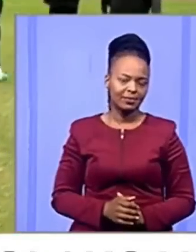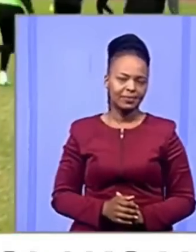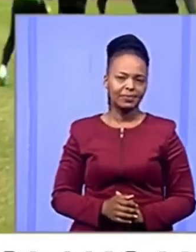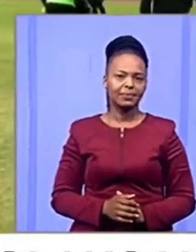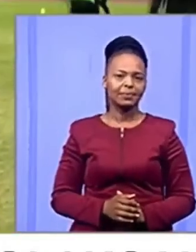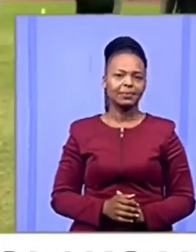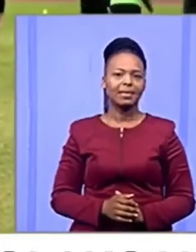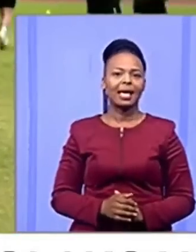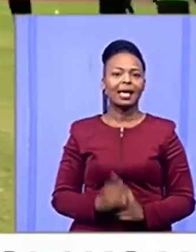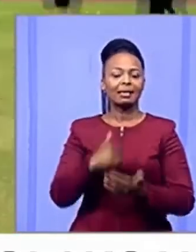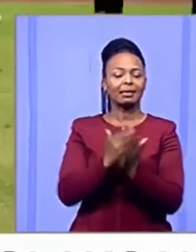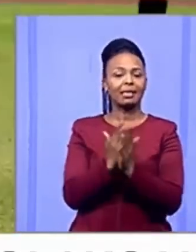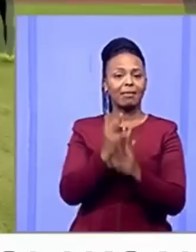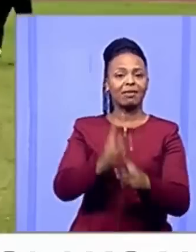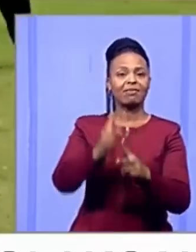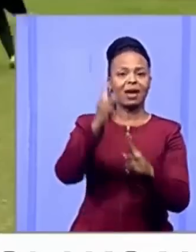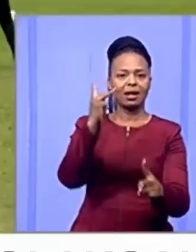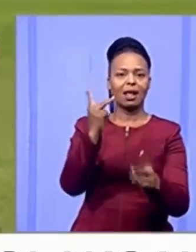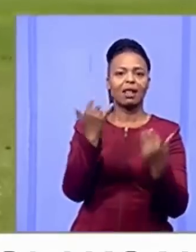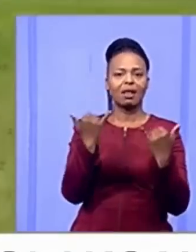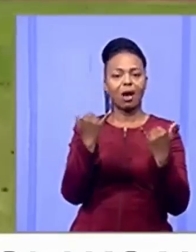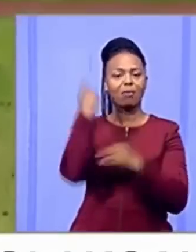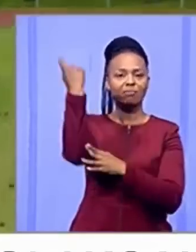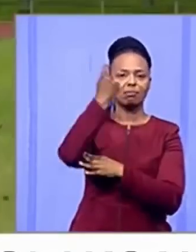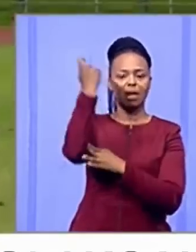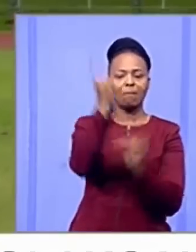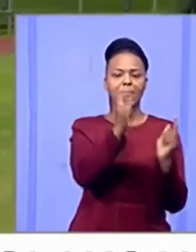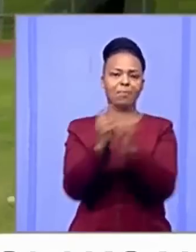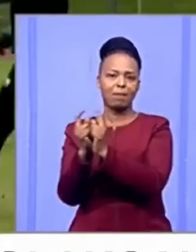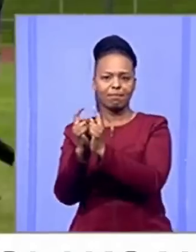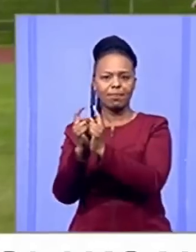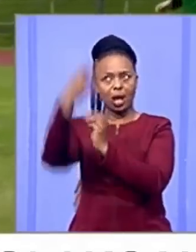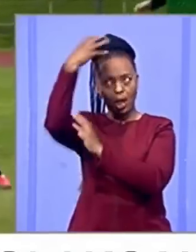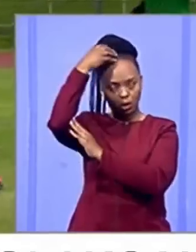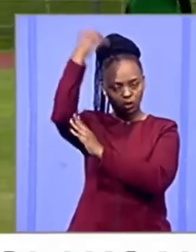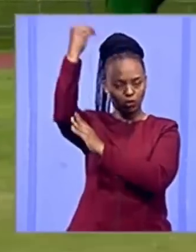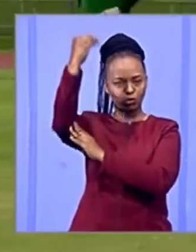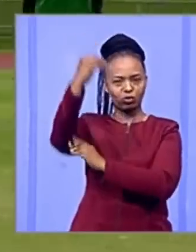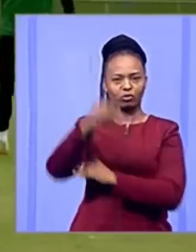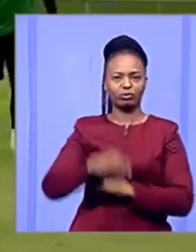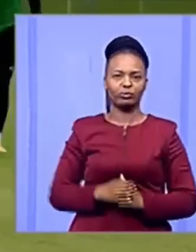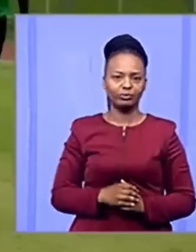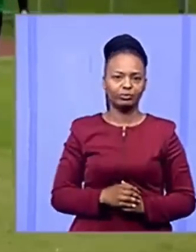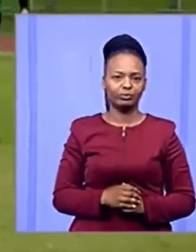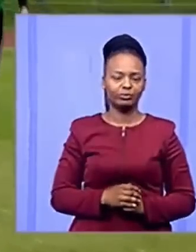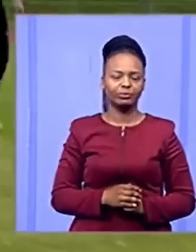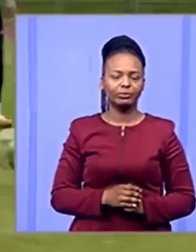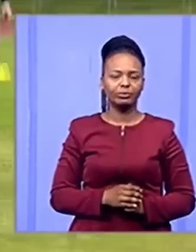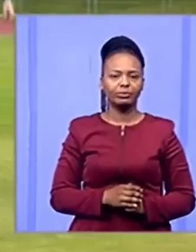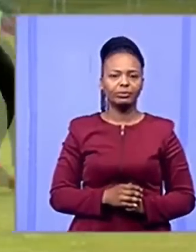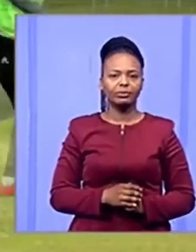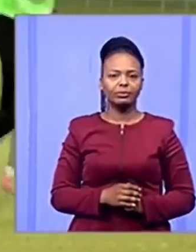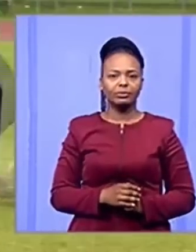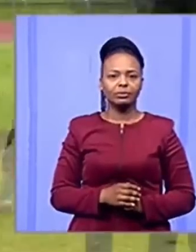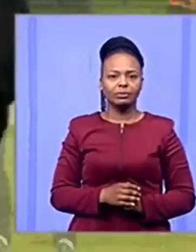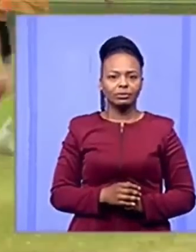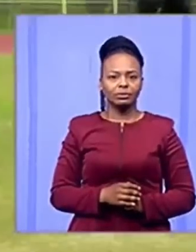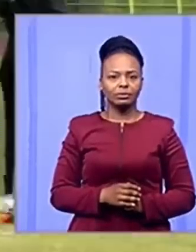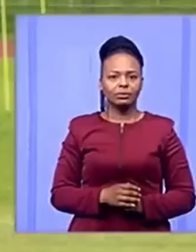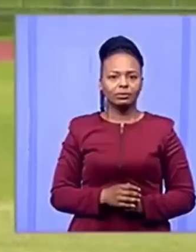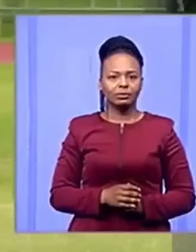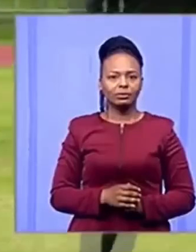nngwe ya di-semifinale, Malawi e tlo gahlana le Lesotho. Sfiso Ramara wa ditaba tša